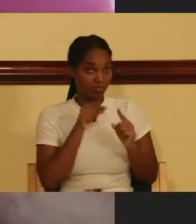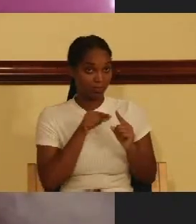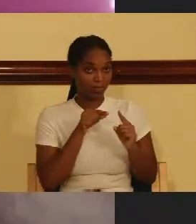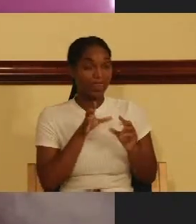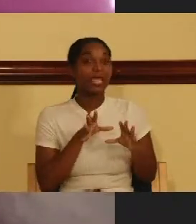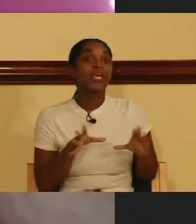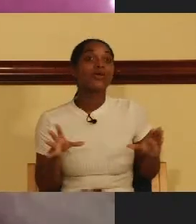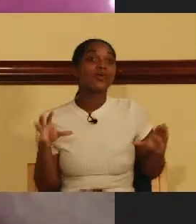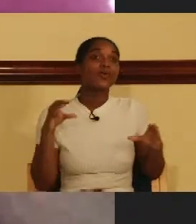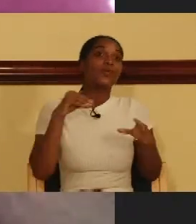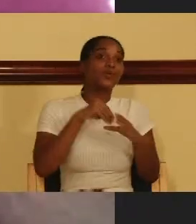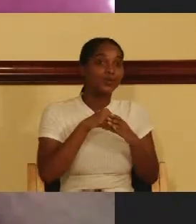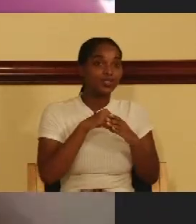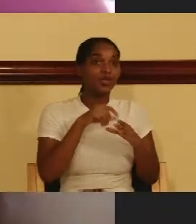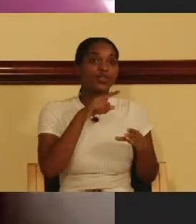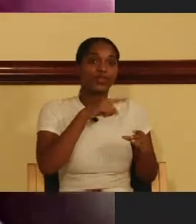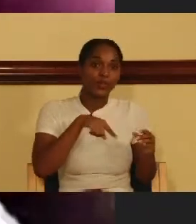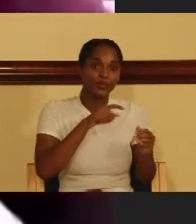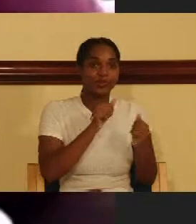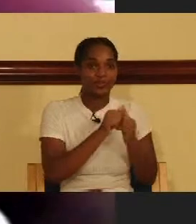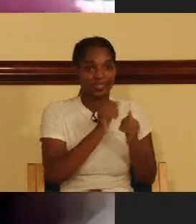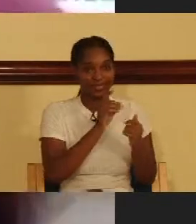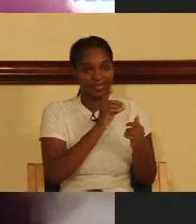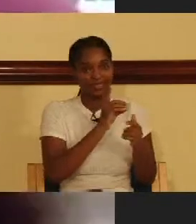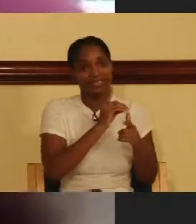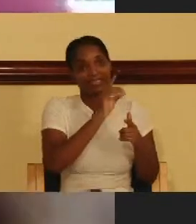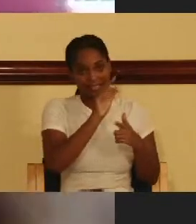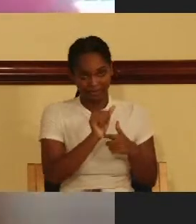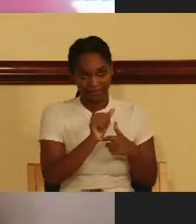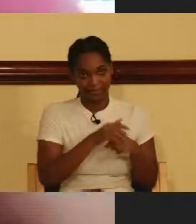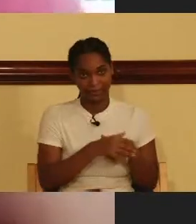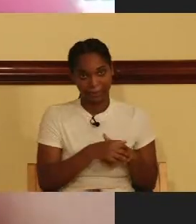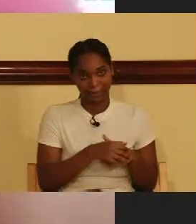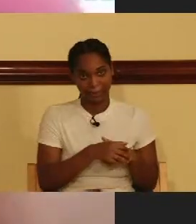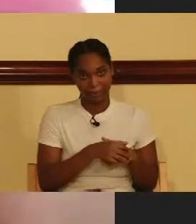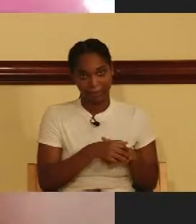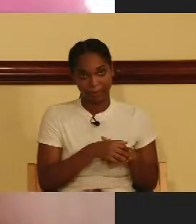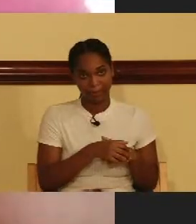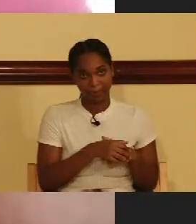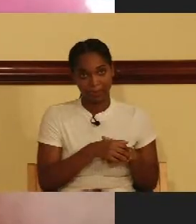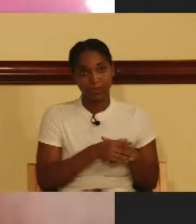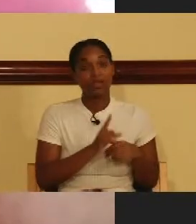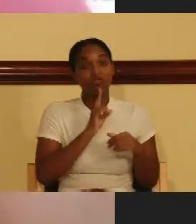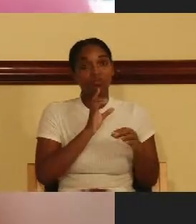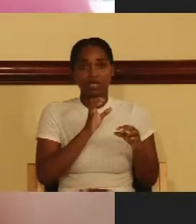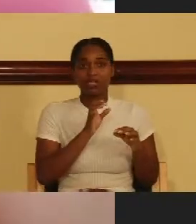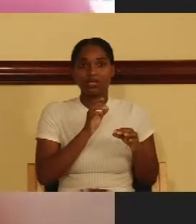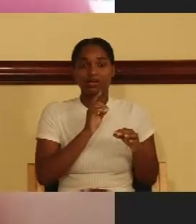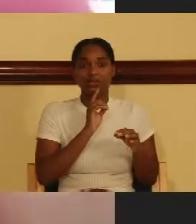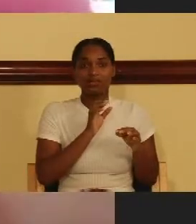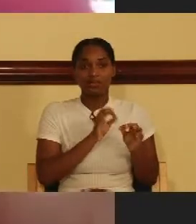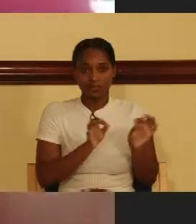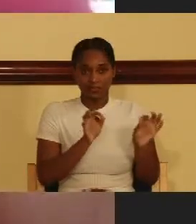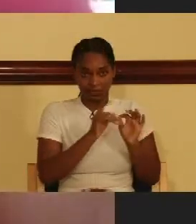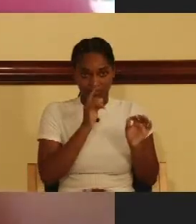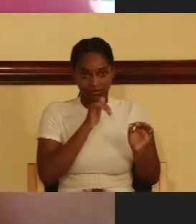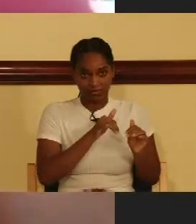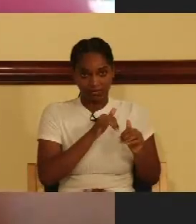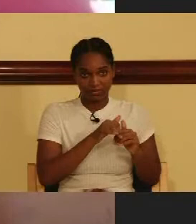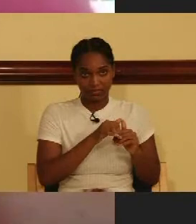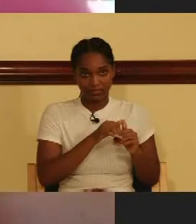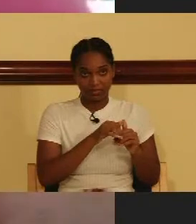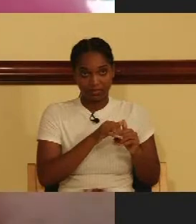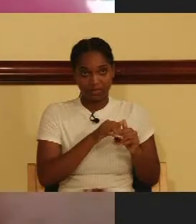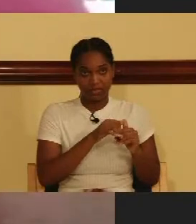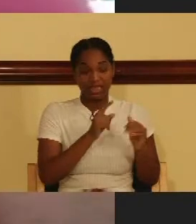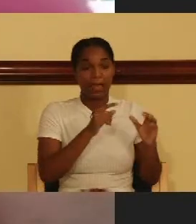including those with disabilities. So it is really great to see that. The message that is